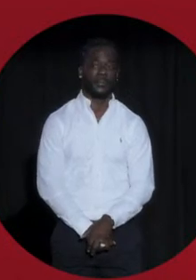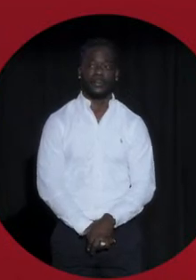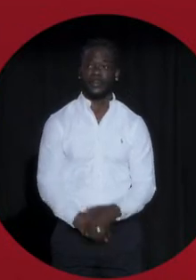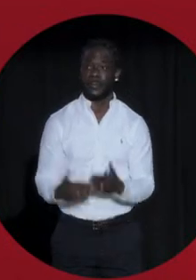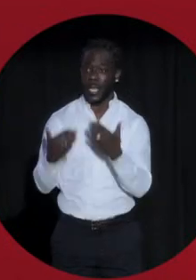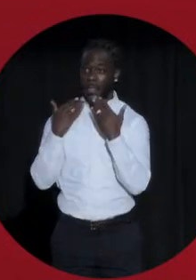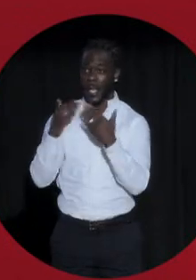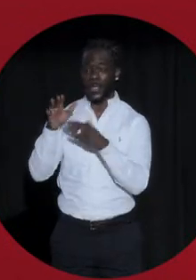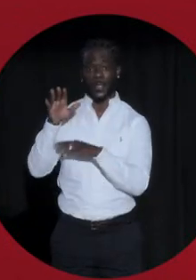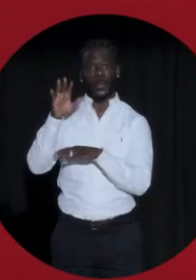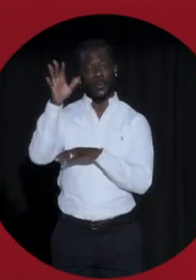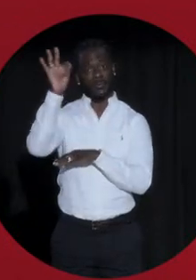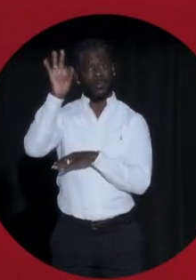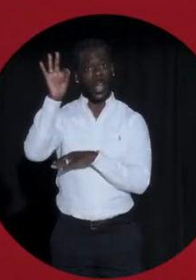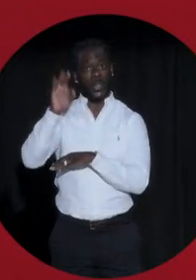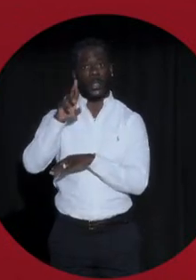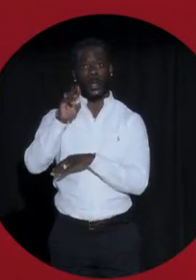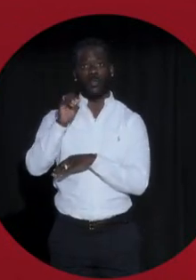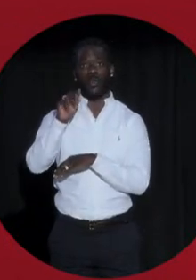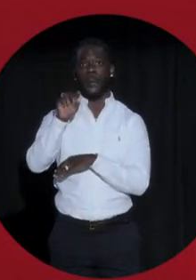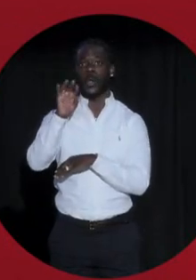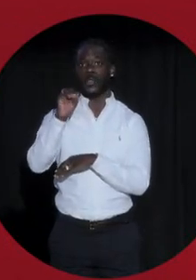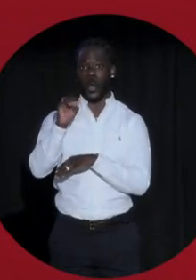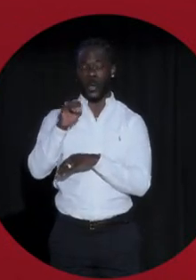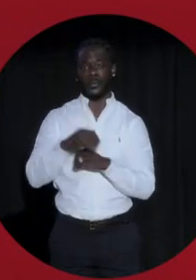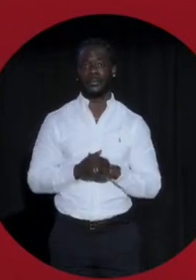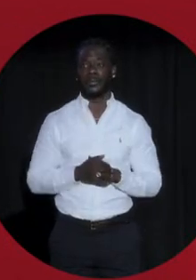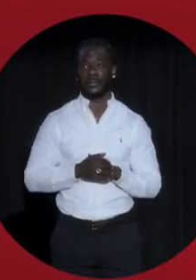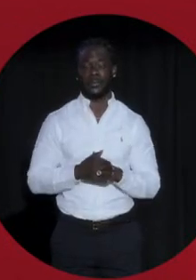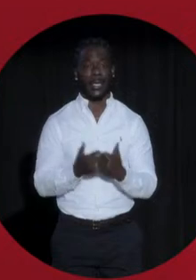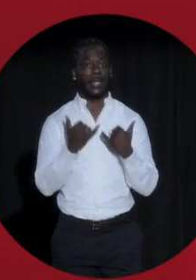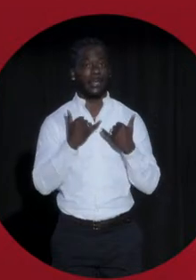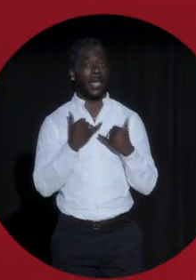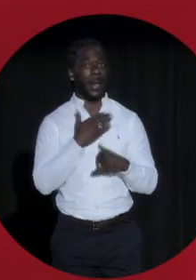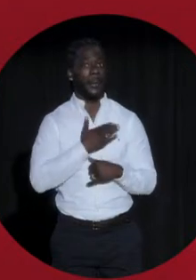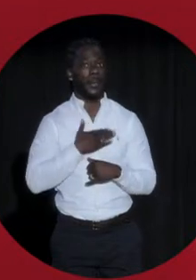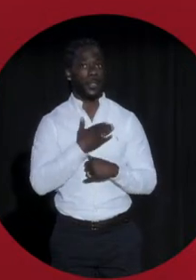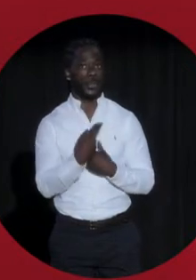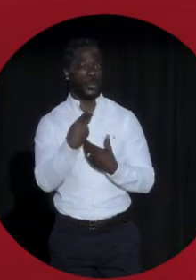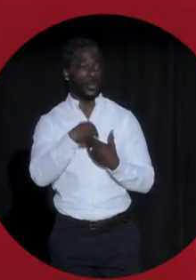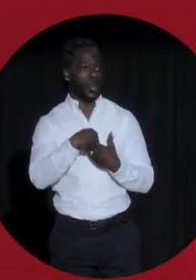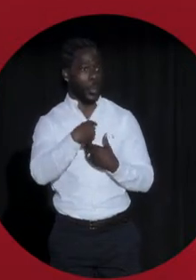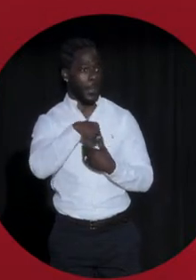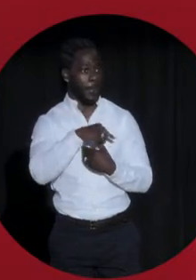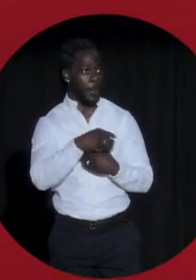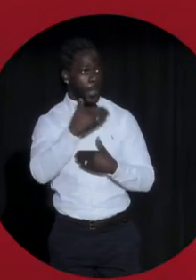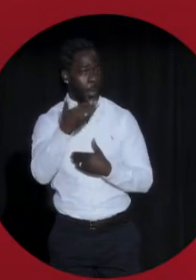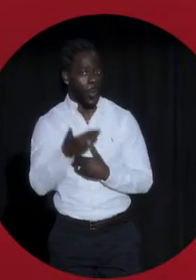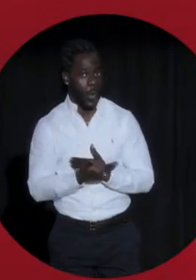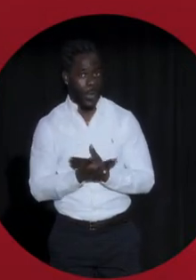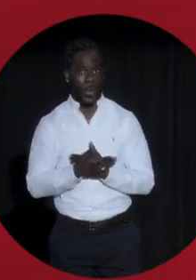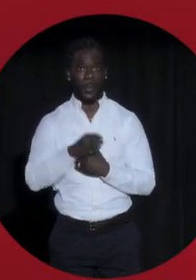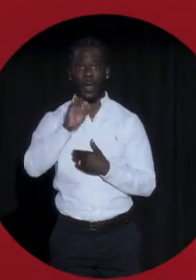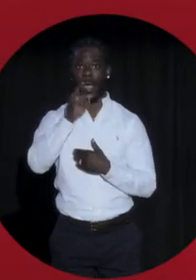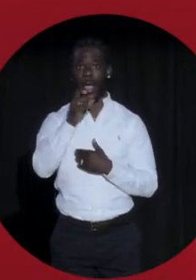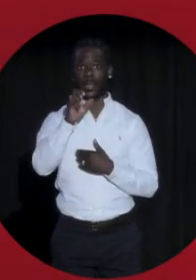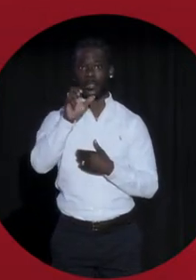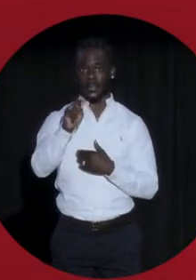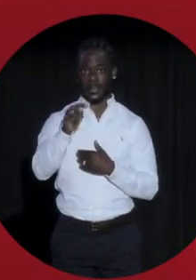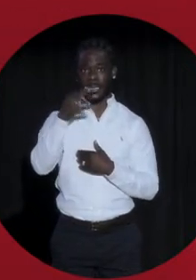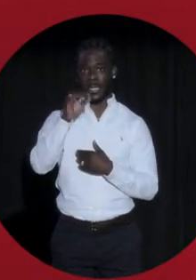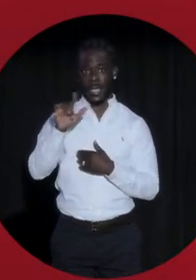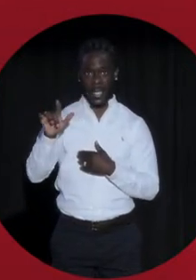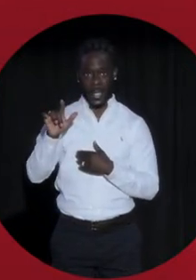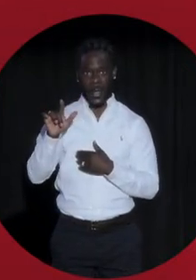Thank you, Father Roberto Cortez, for that prayer. And now, please join me in welcoming the Oxon Hill High